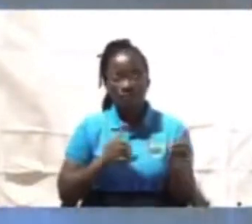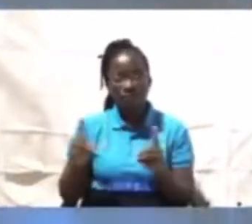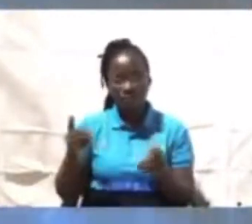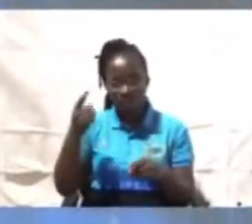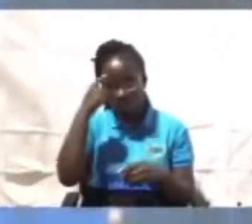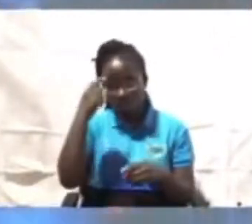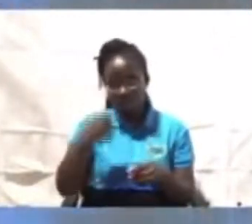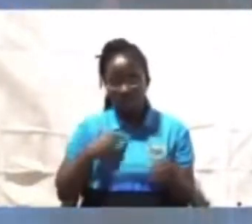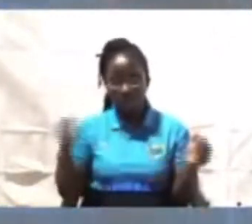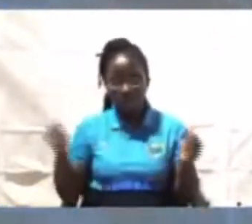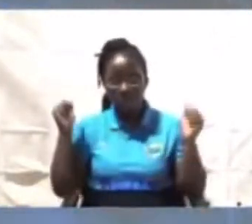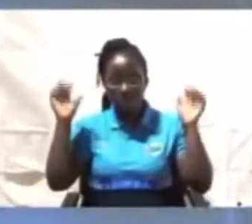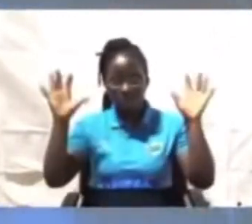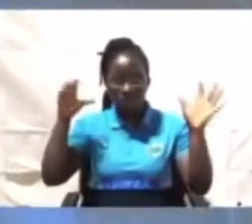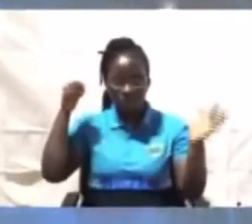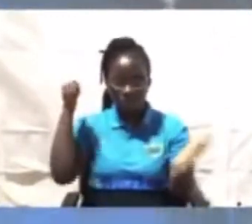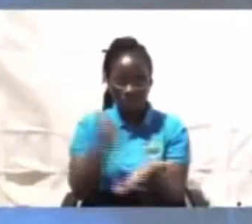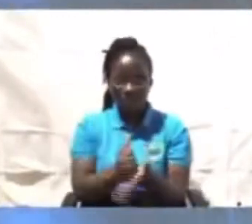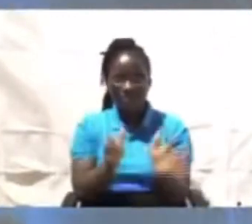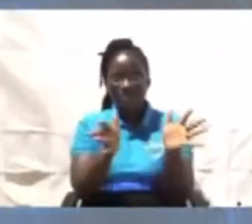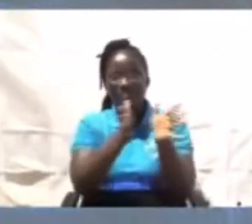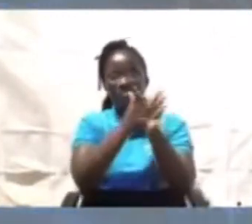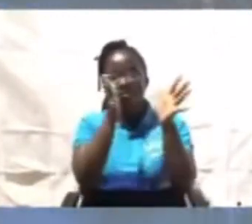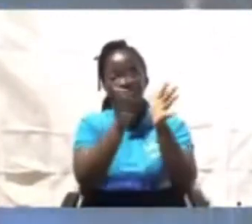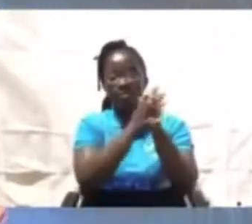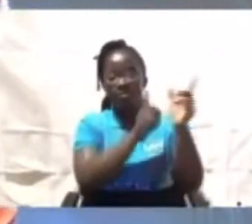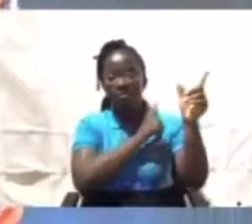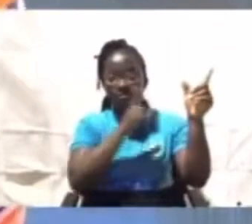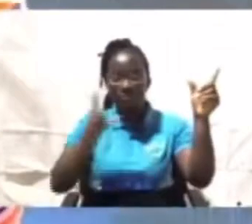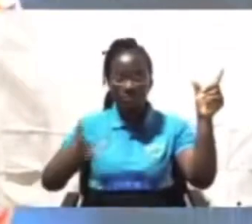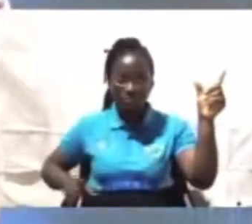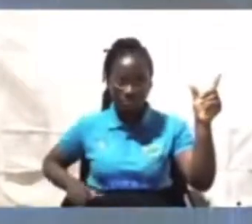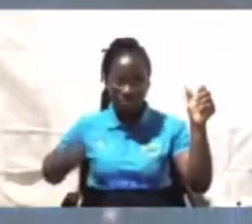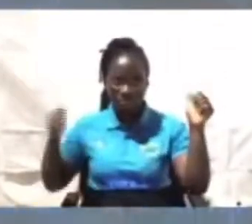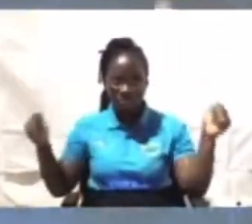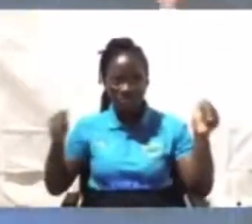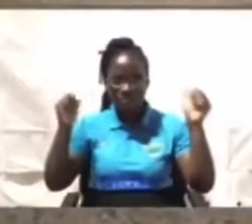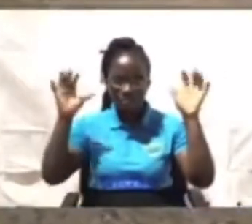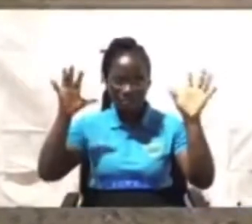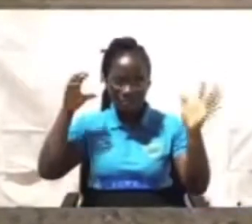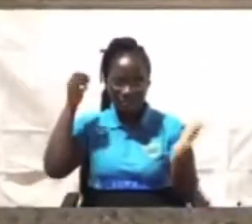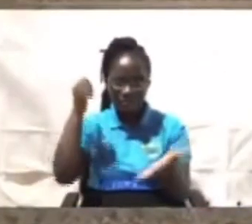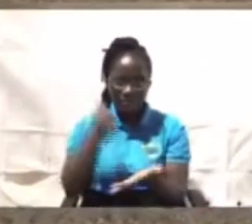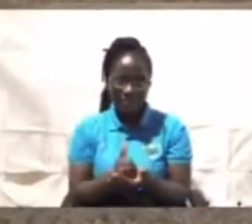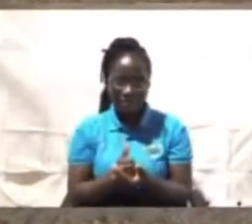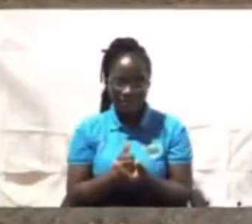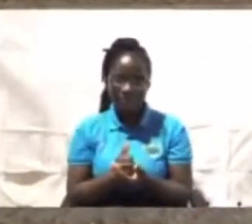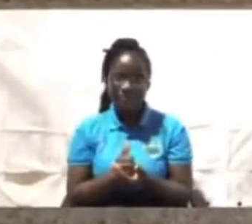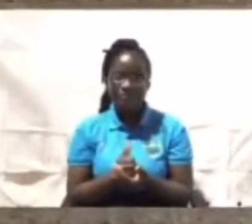Hallelujah. Praise God. Hallelujah.